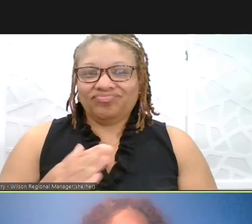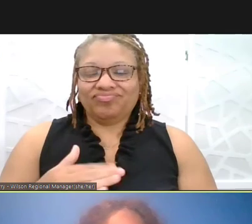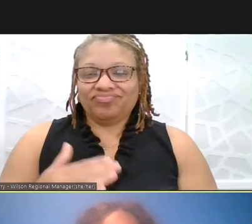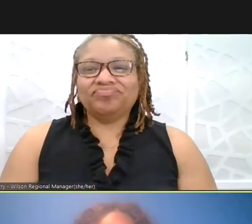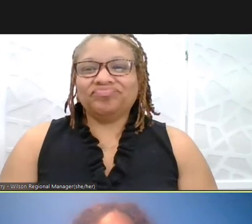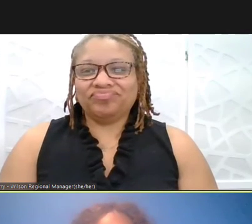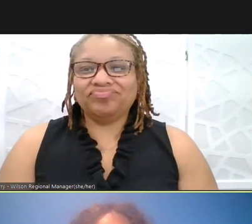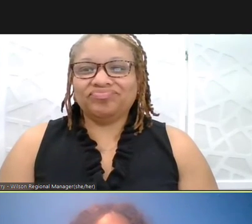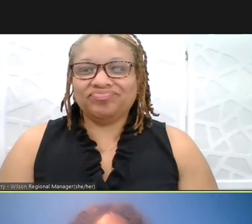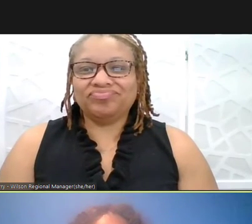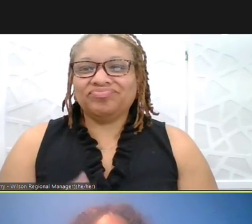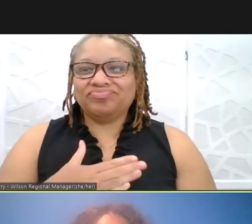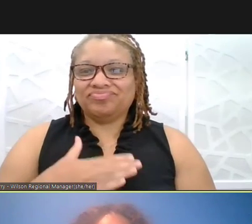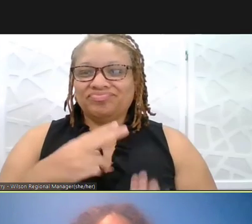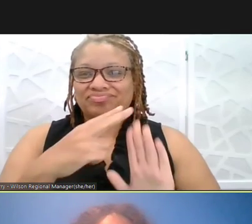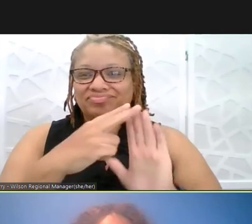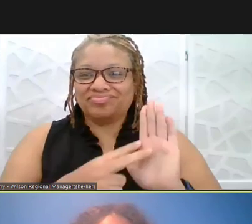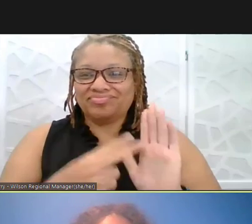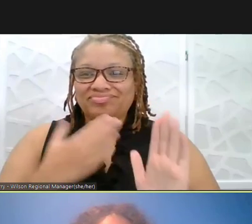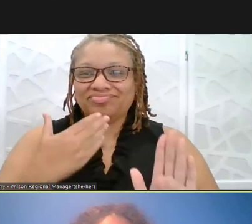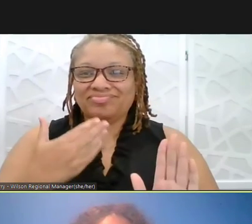Next slide, please. All right.